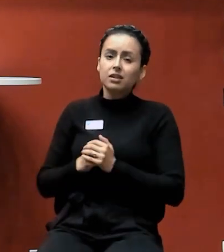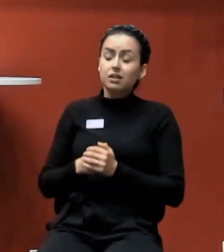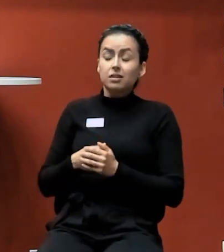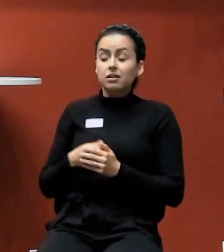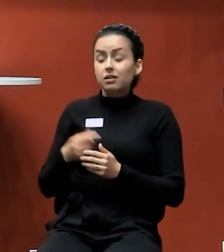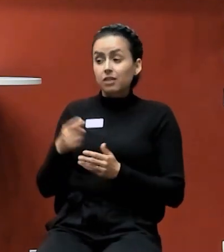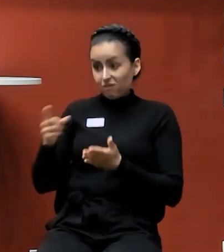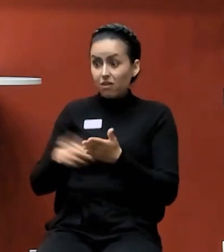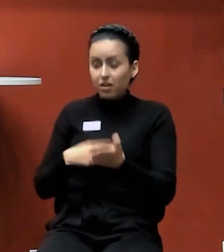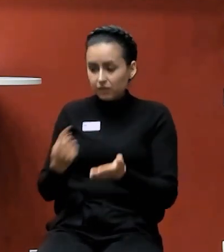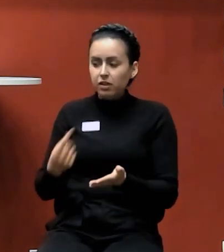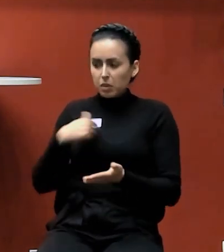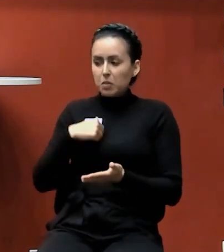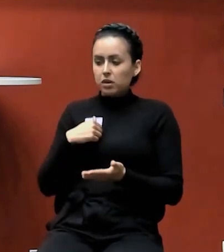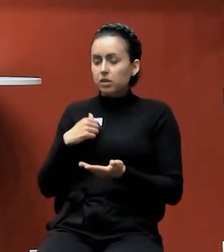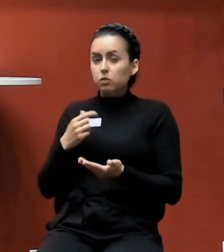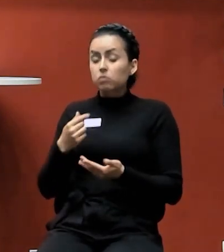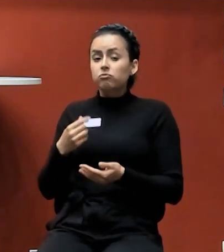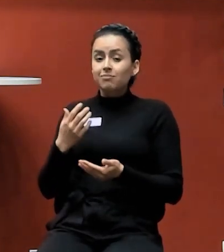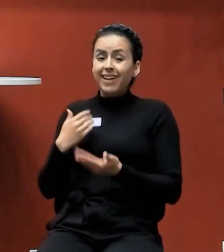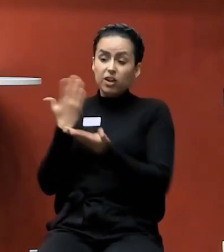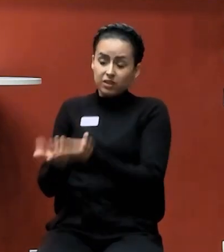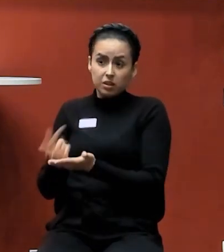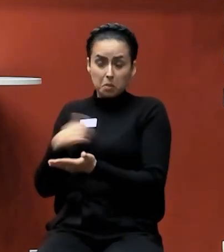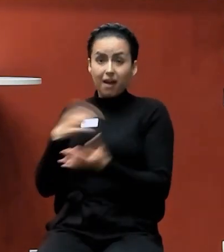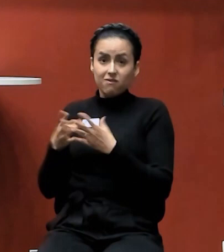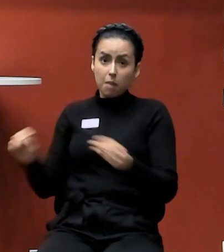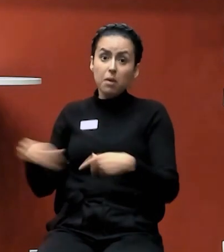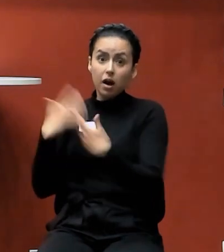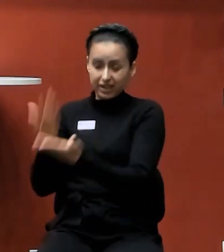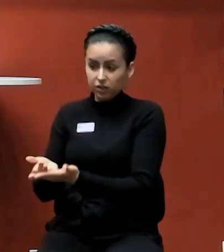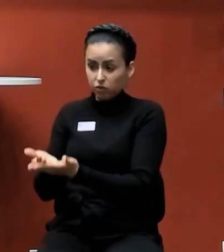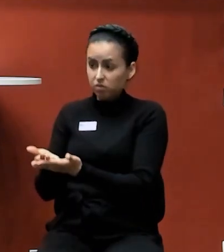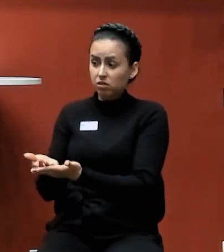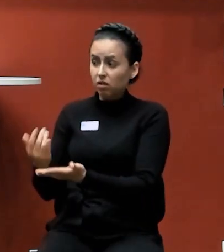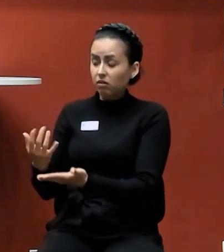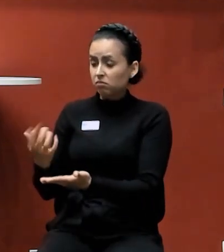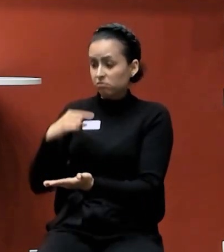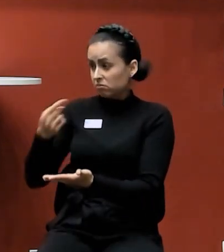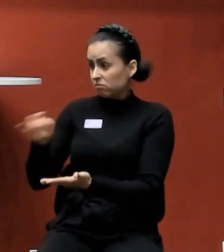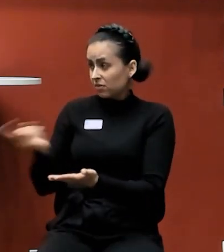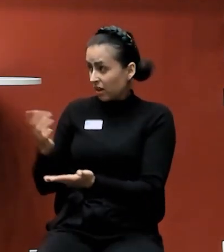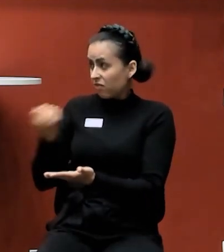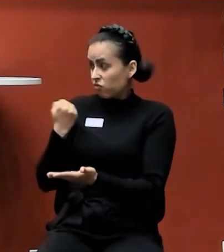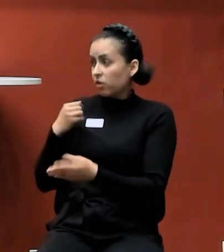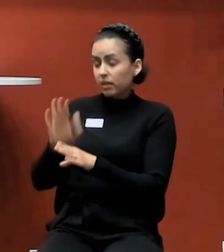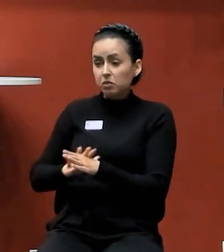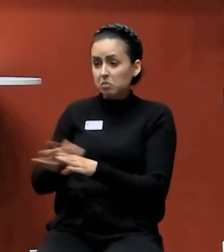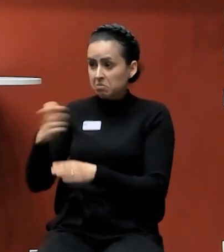I chose to volunteer in that organization for free. You know, I left a lot of work. It costed me a